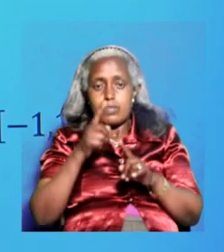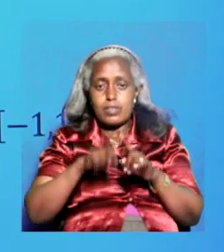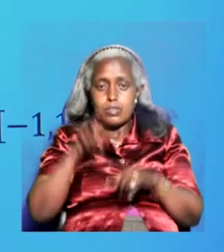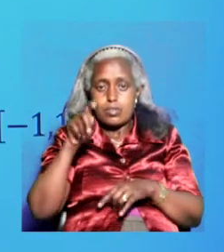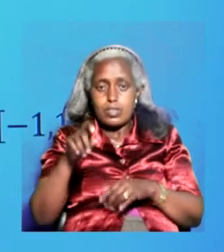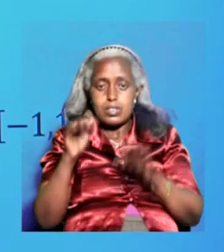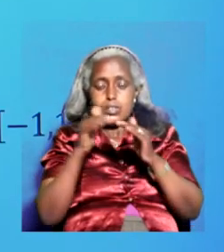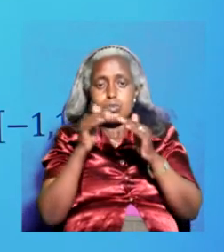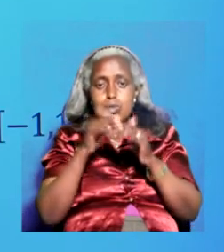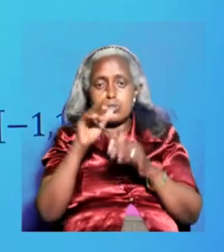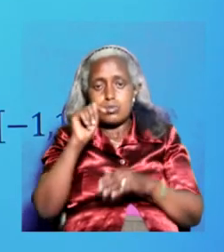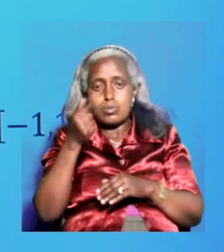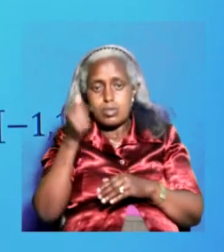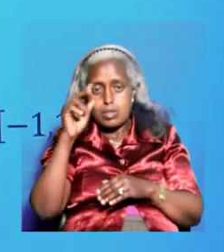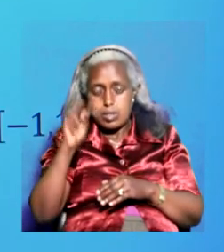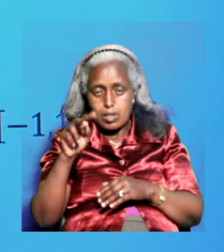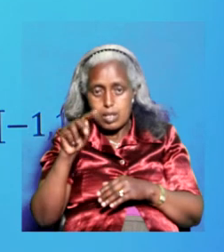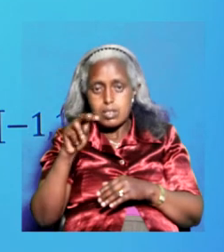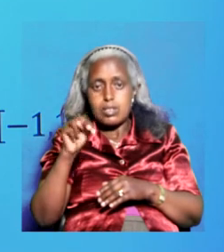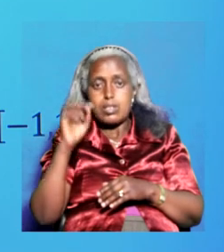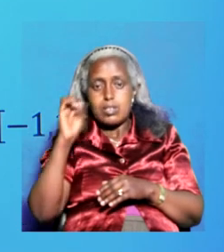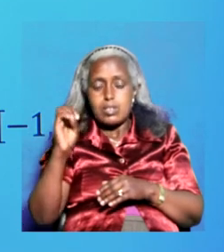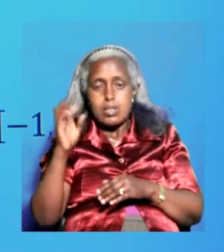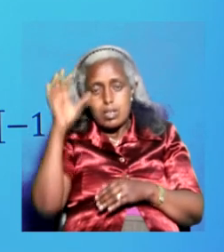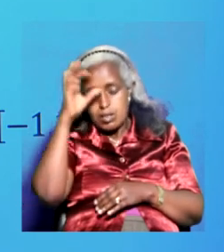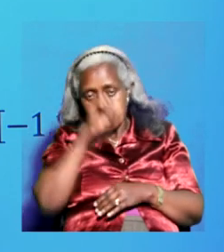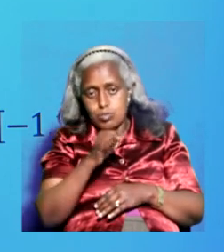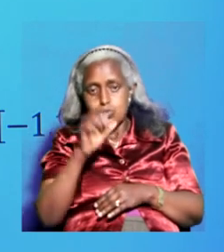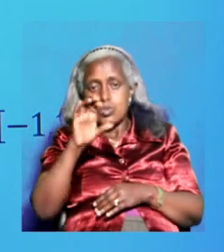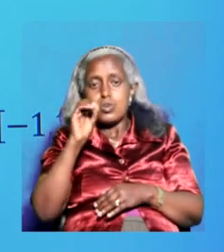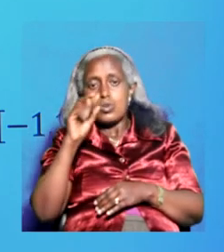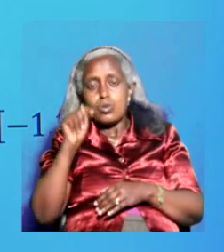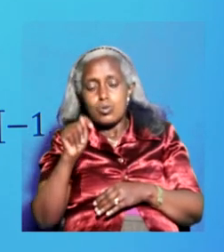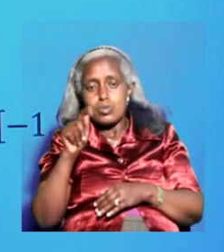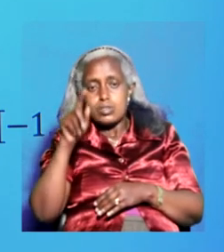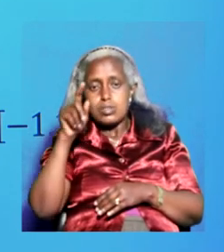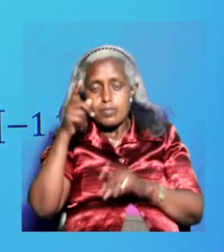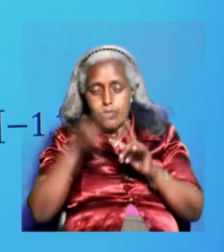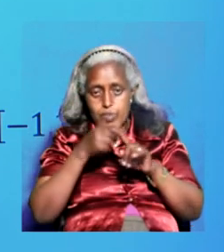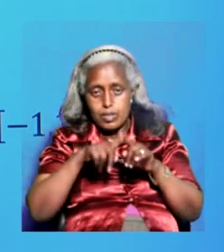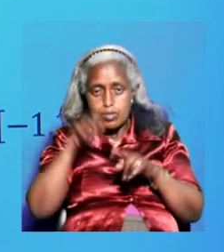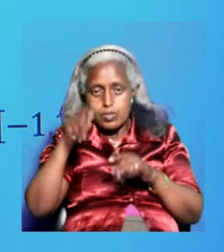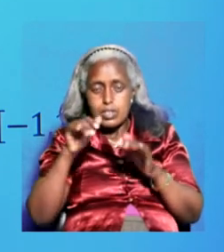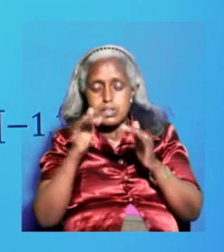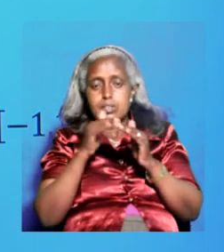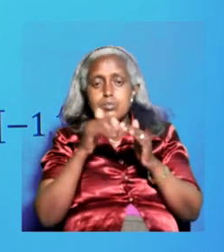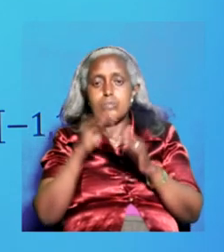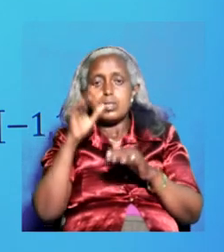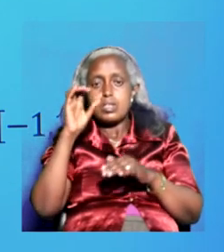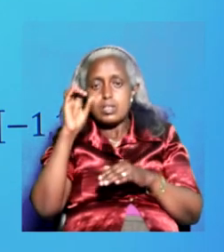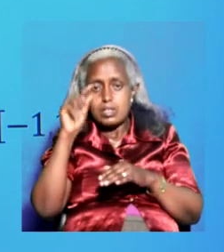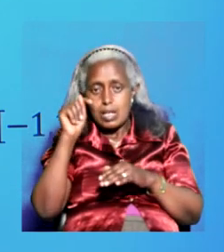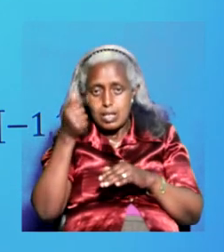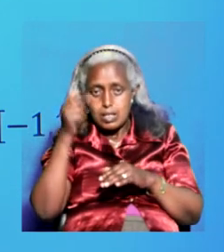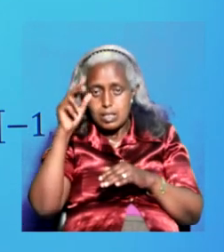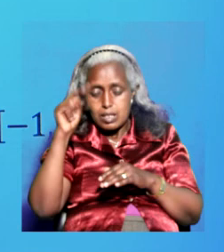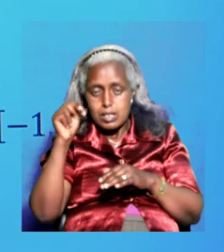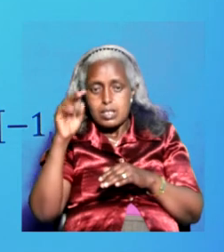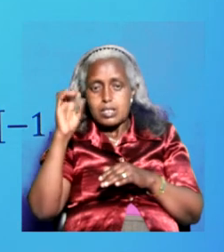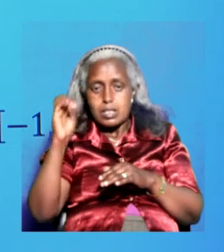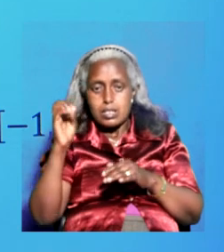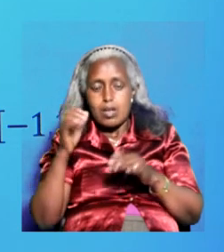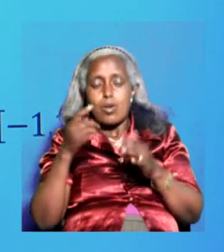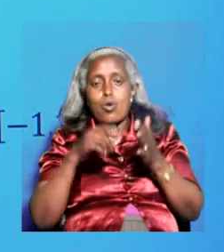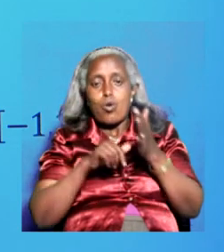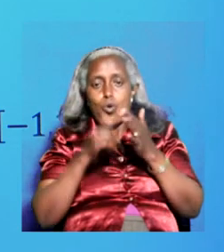inverse of x is equal to tan theta, since we assumed cos inverse of x to be theta. So tan theta is equal to its opposite